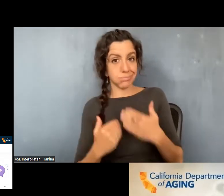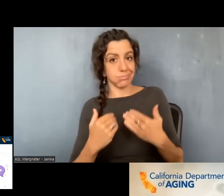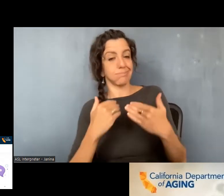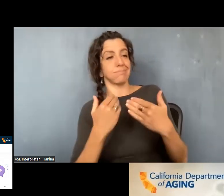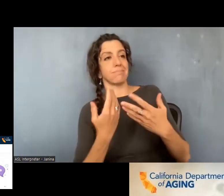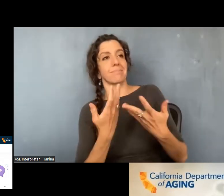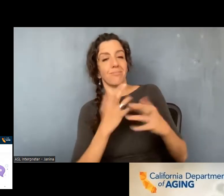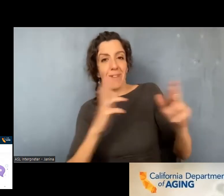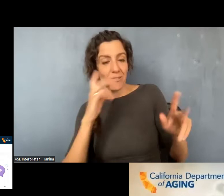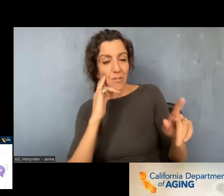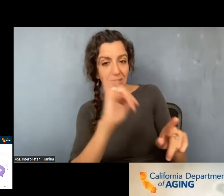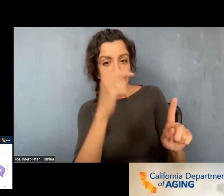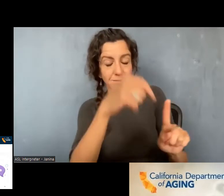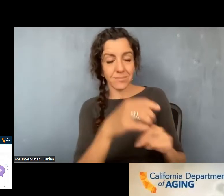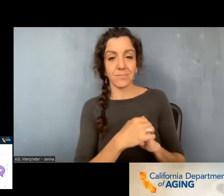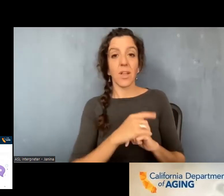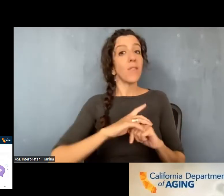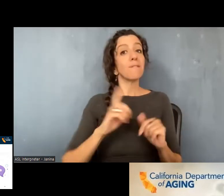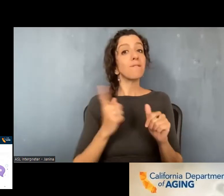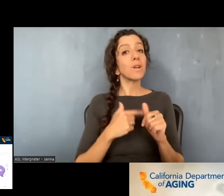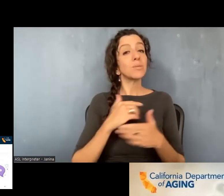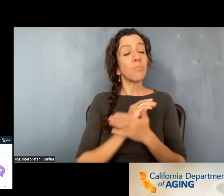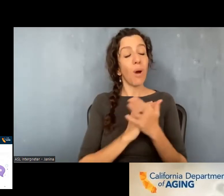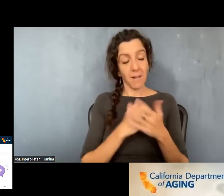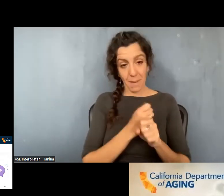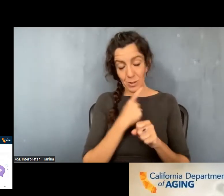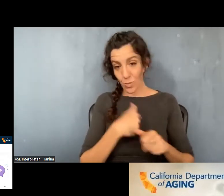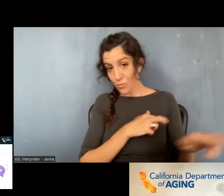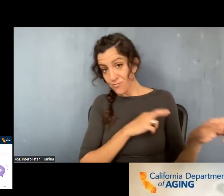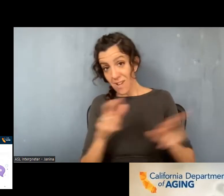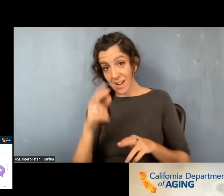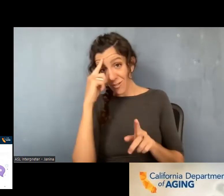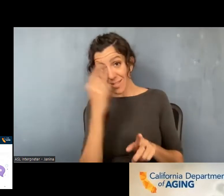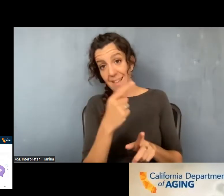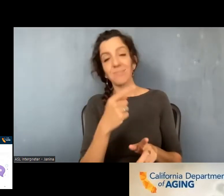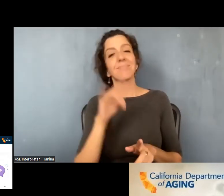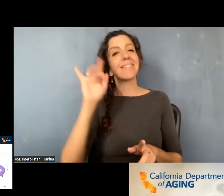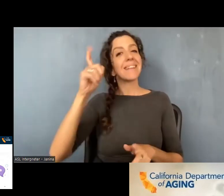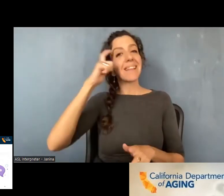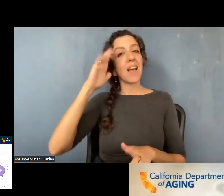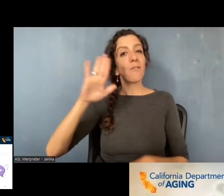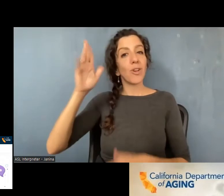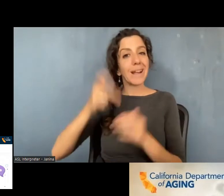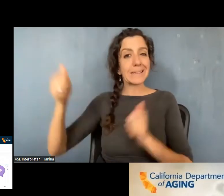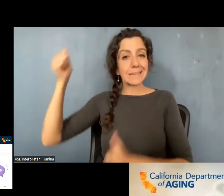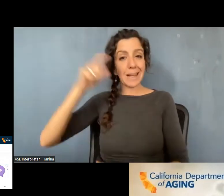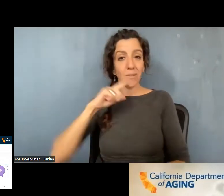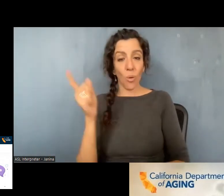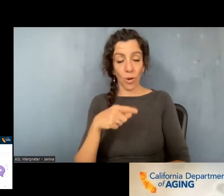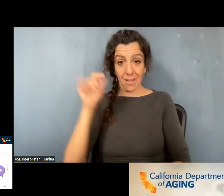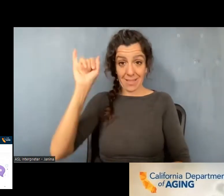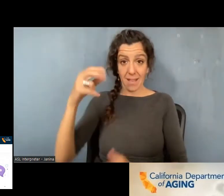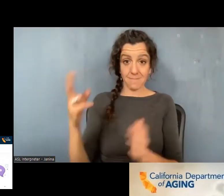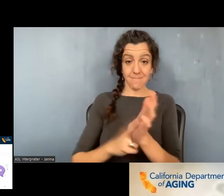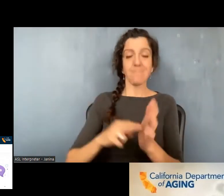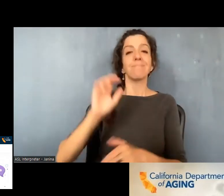first step in moving our state towards 2030 was the governor's executive order that established the